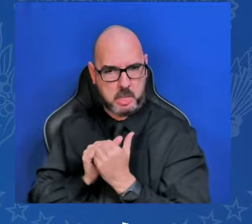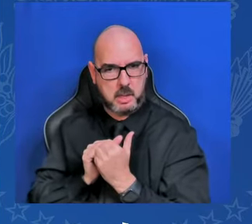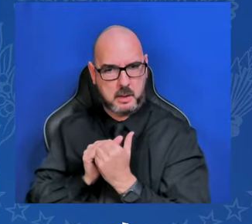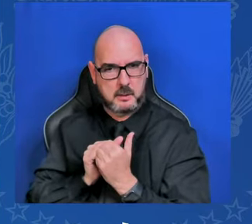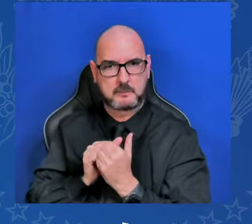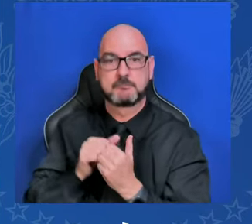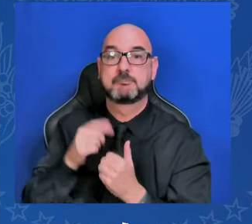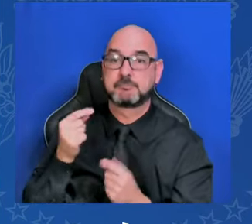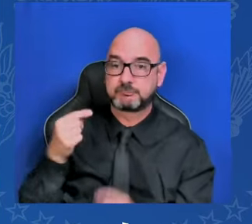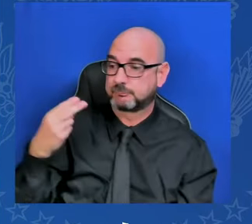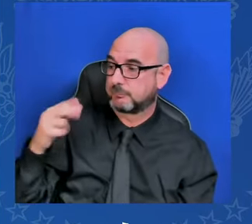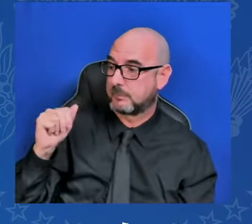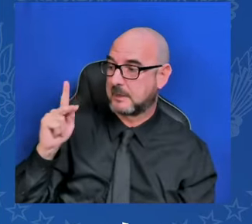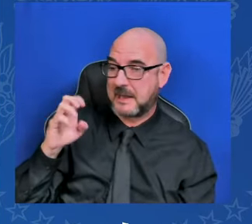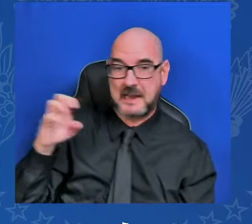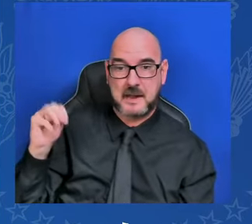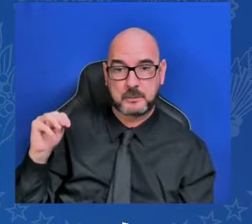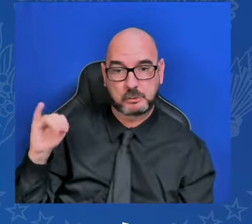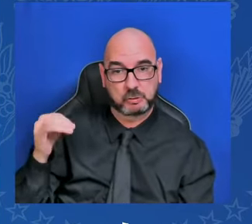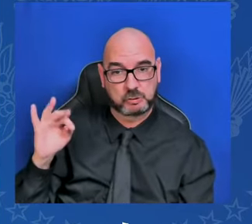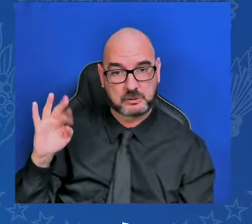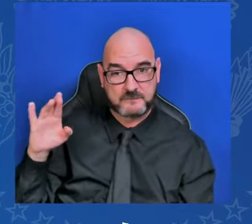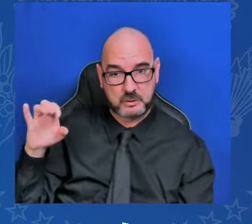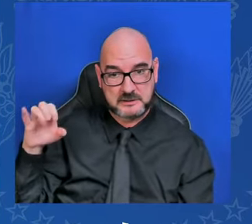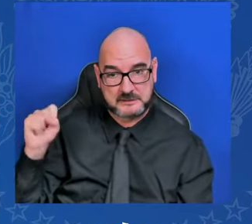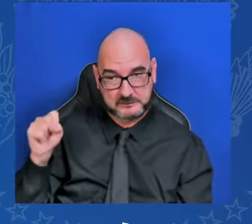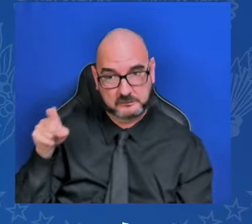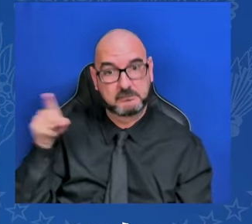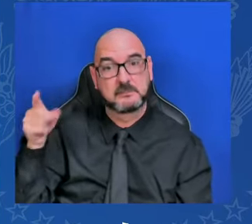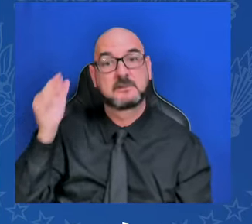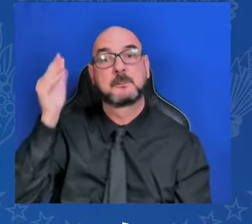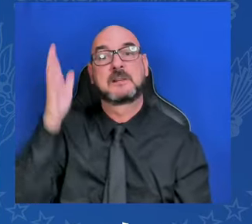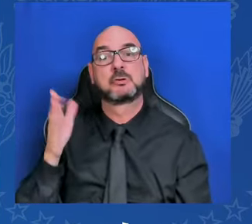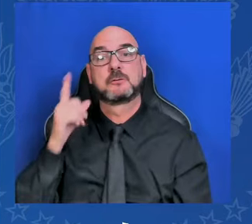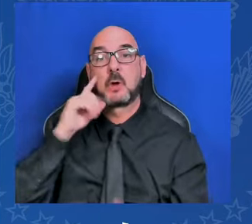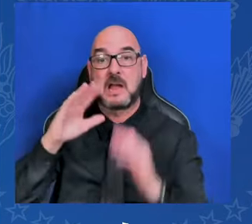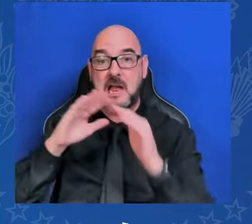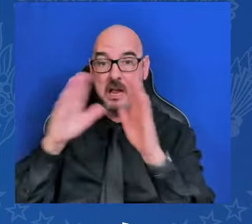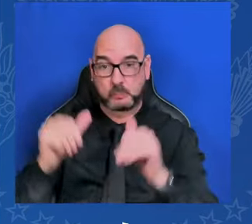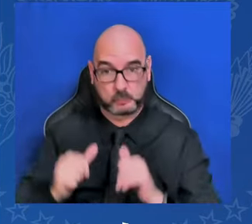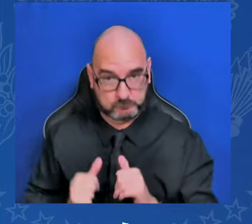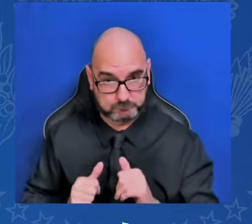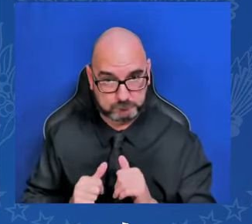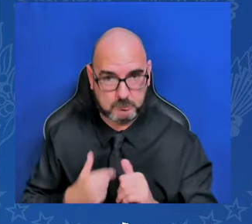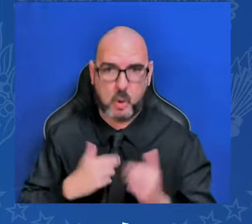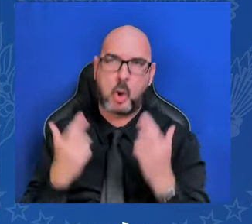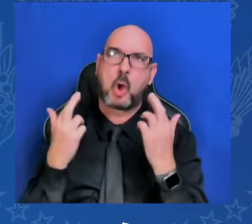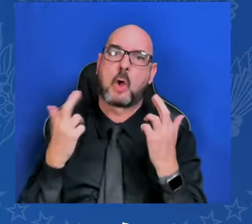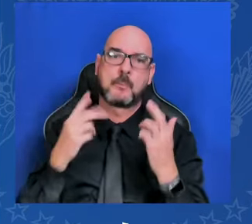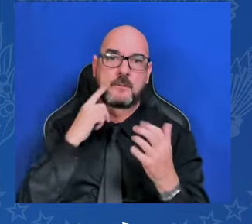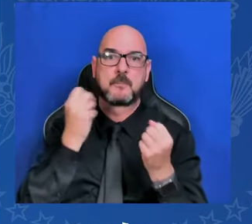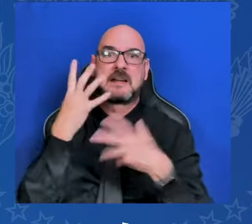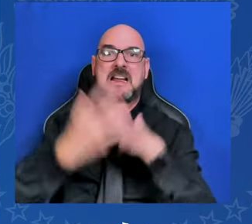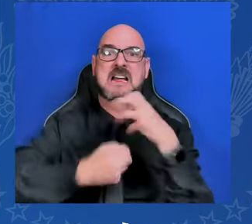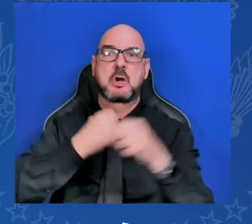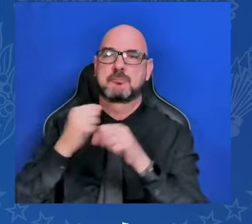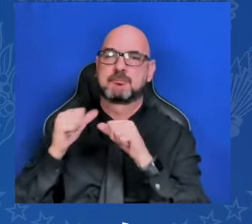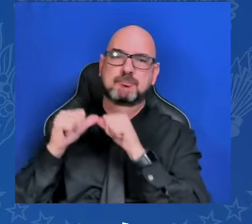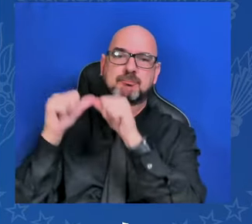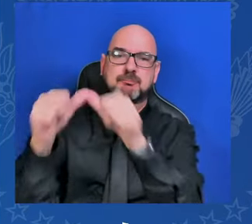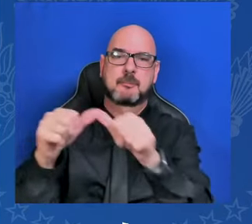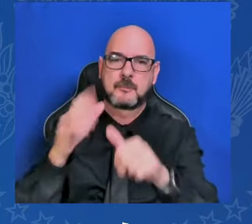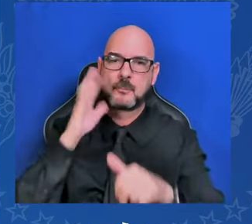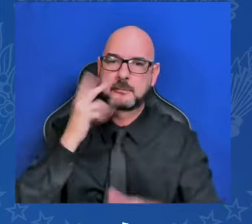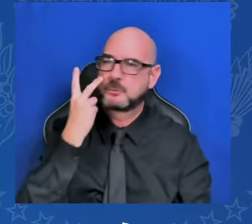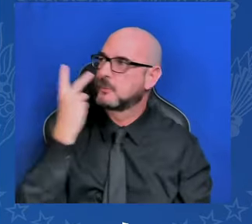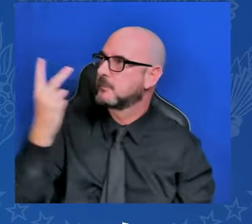be able to look back and say something few generations can say. The American democracy is at risk, and you saved it. Look, we just have to